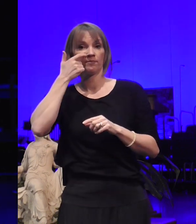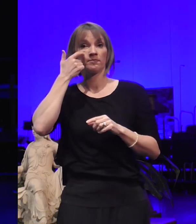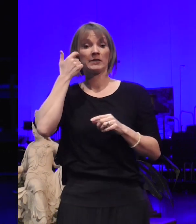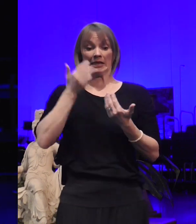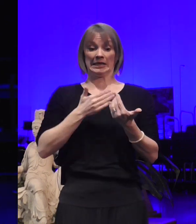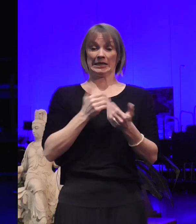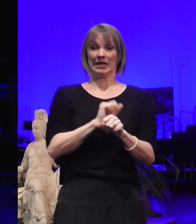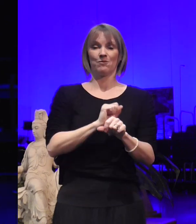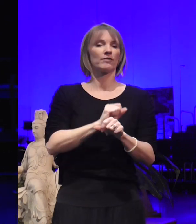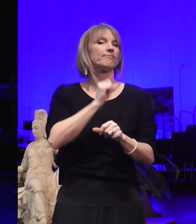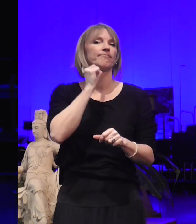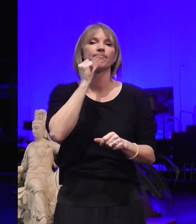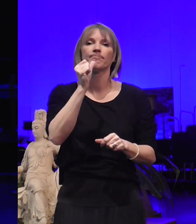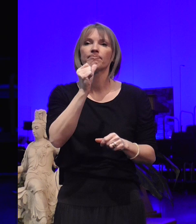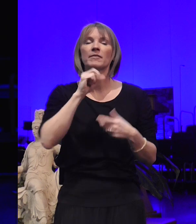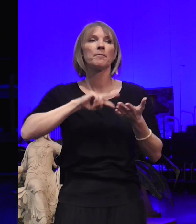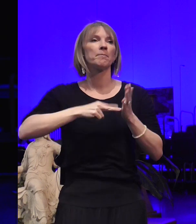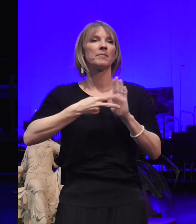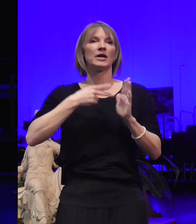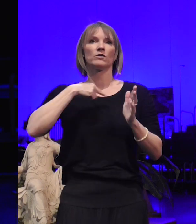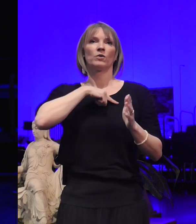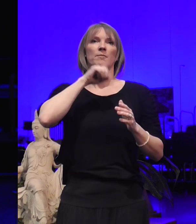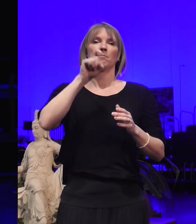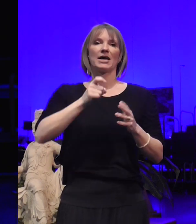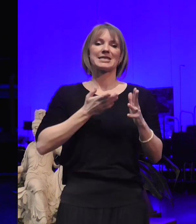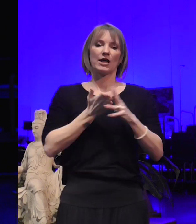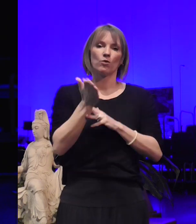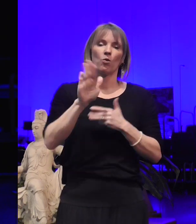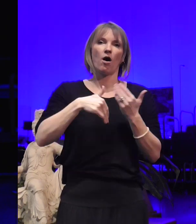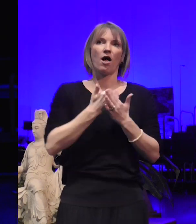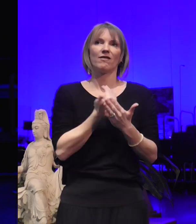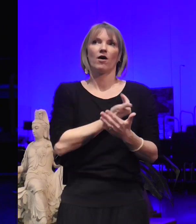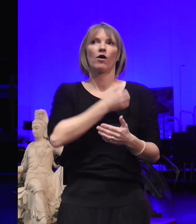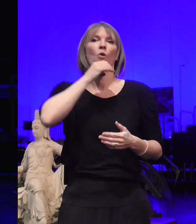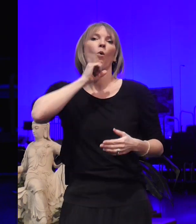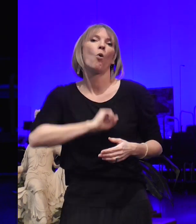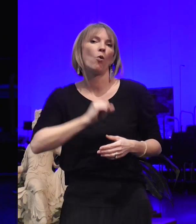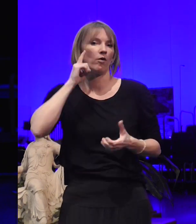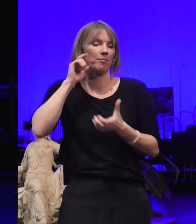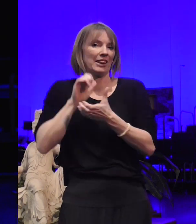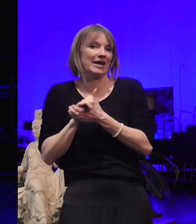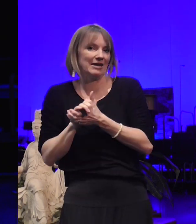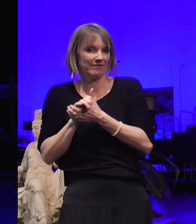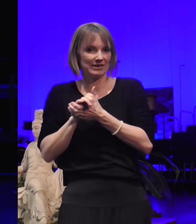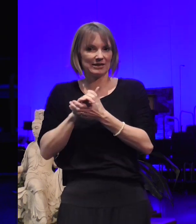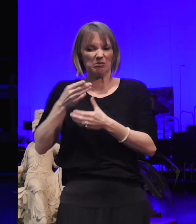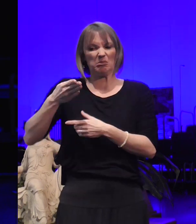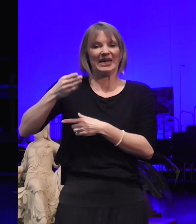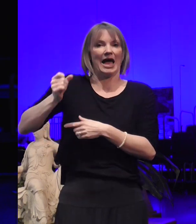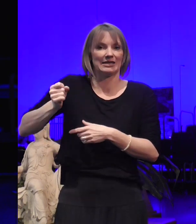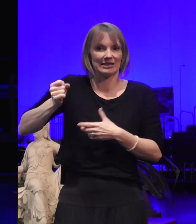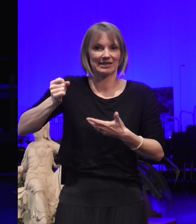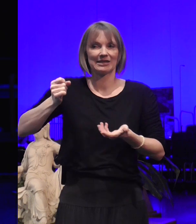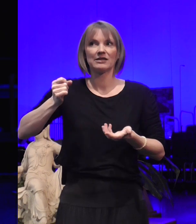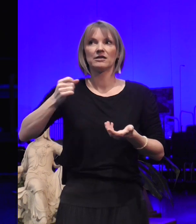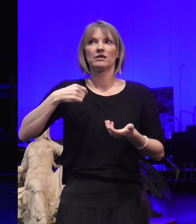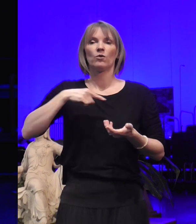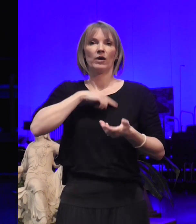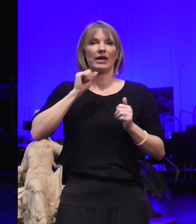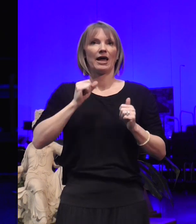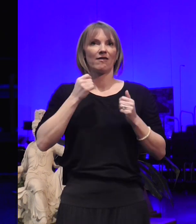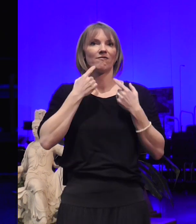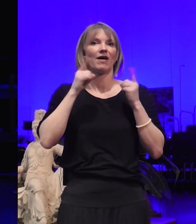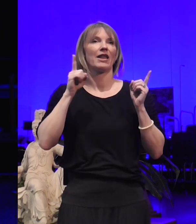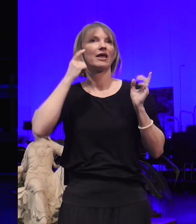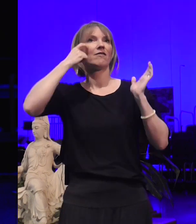we have to move through all the BS, all the old, so that we can move finally to the untold